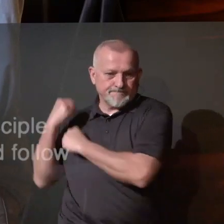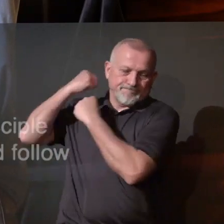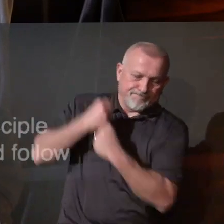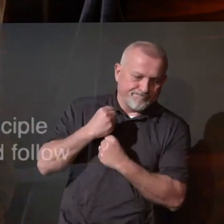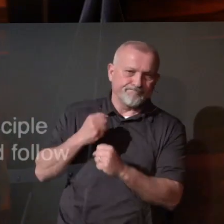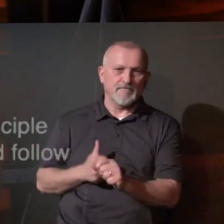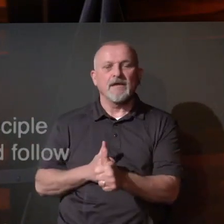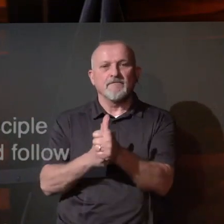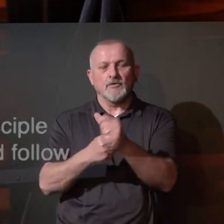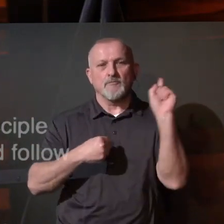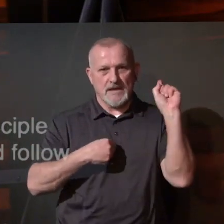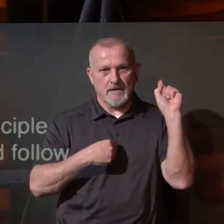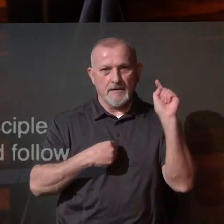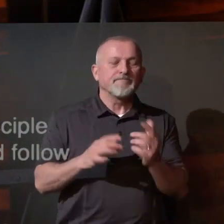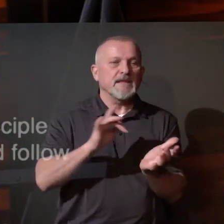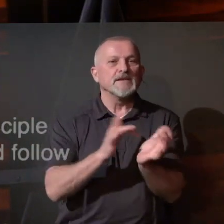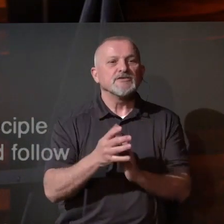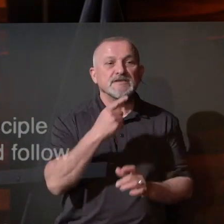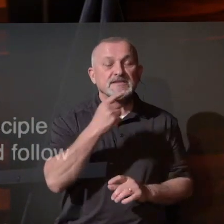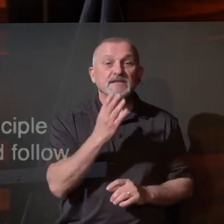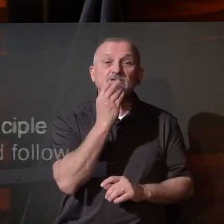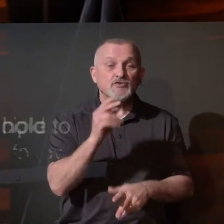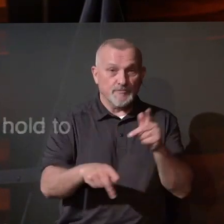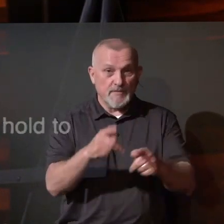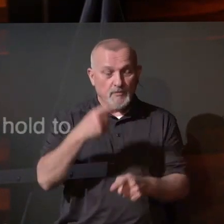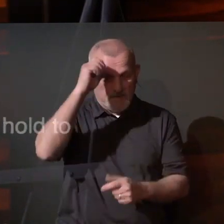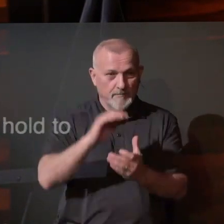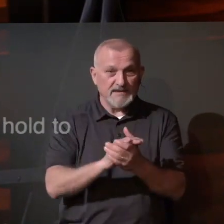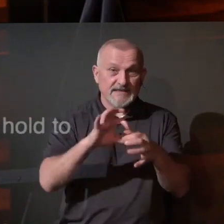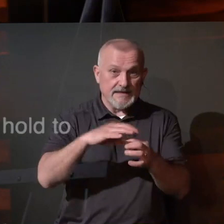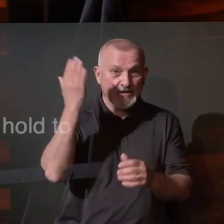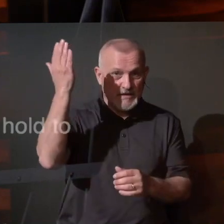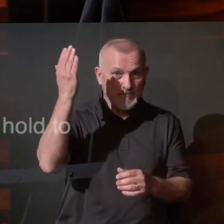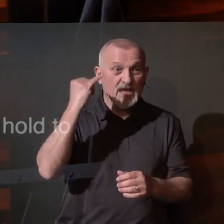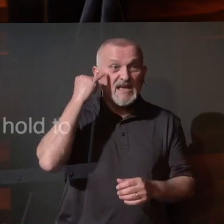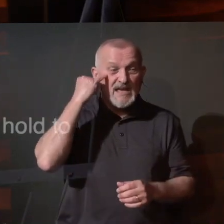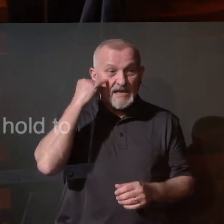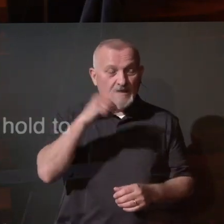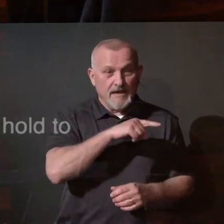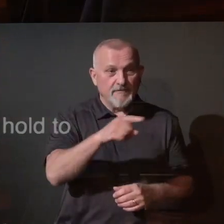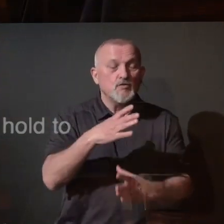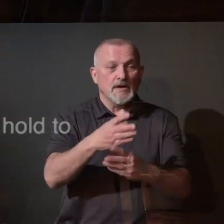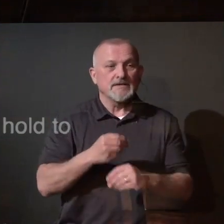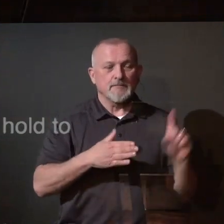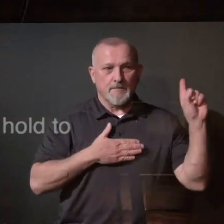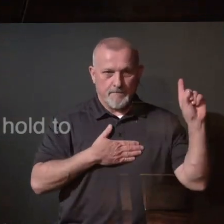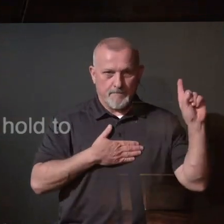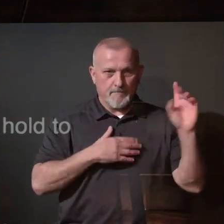Jesus also said to the Jews who had believed in him, he says, "If you hold to my teachings and do what I've asked you to